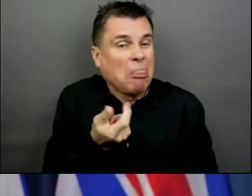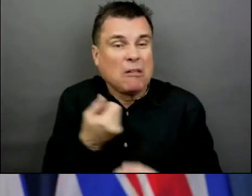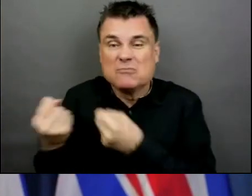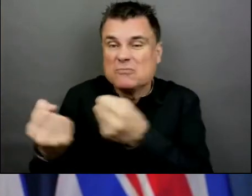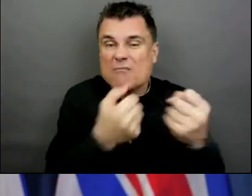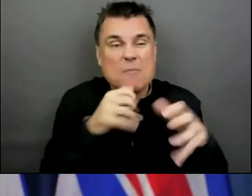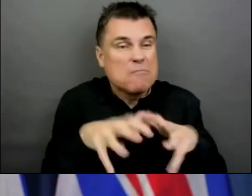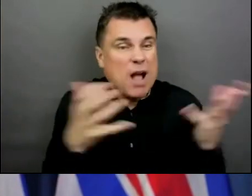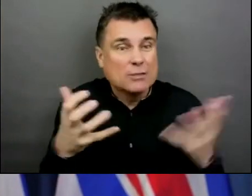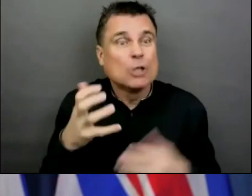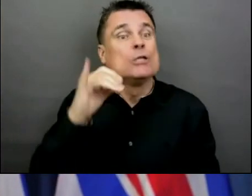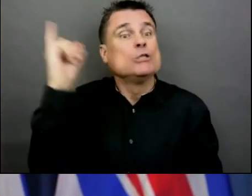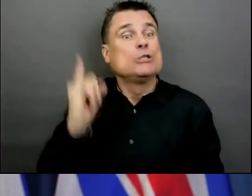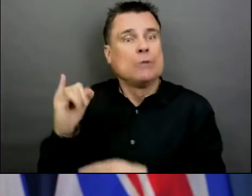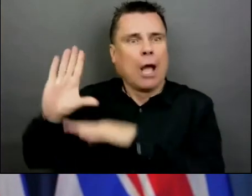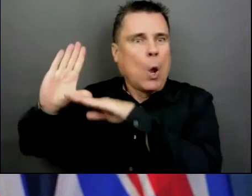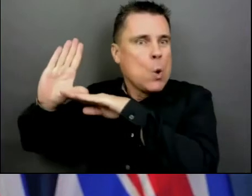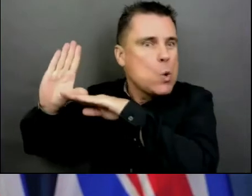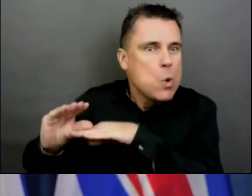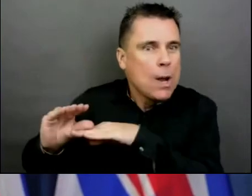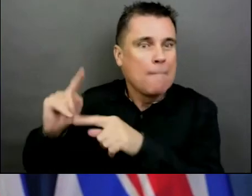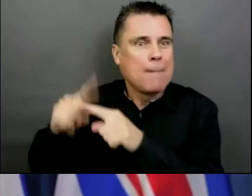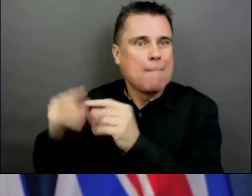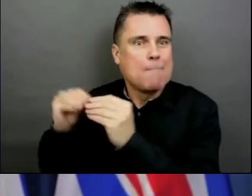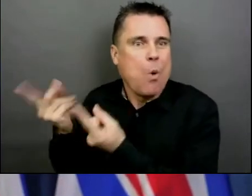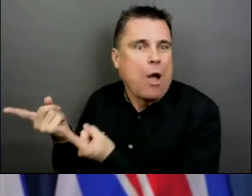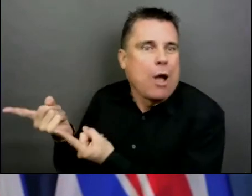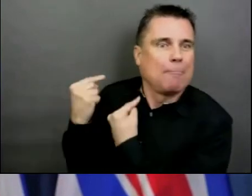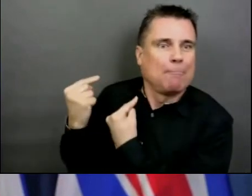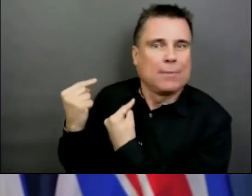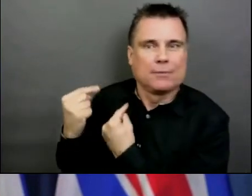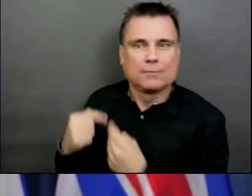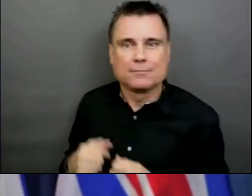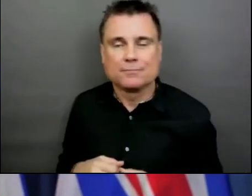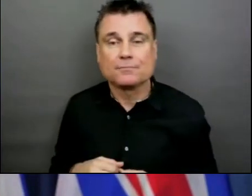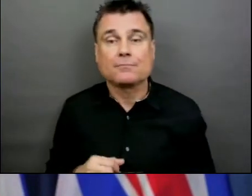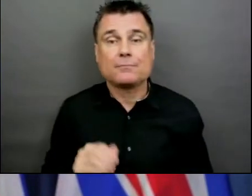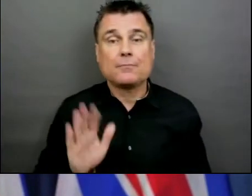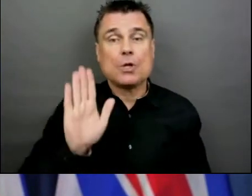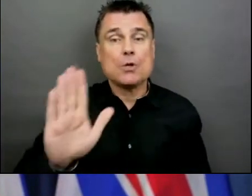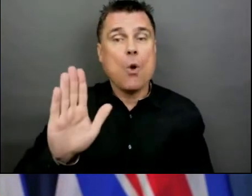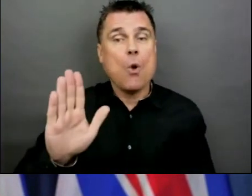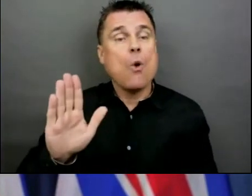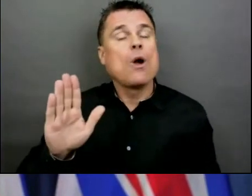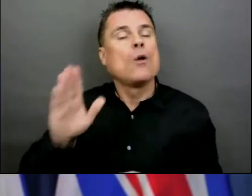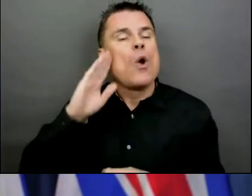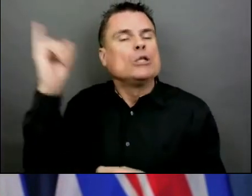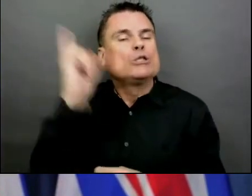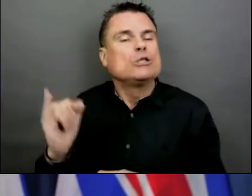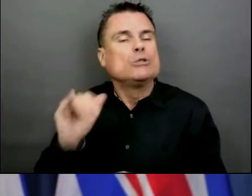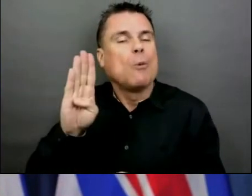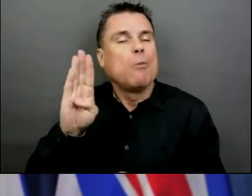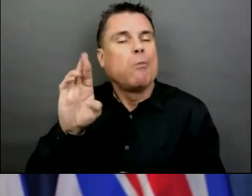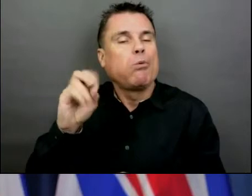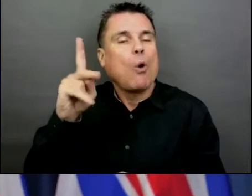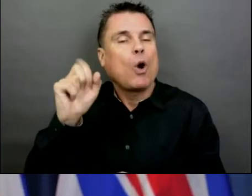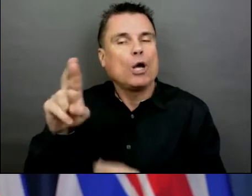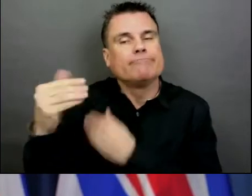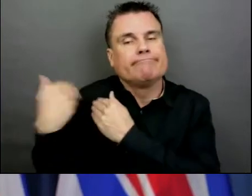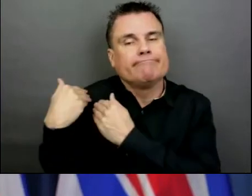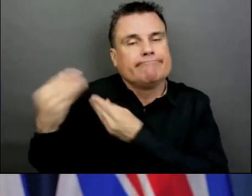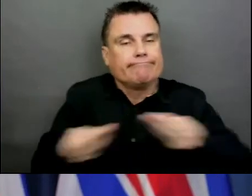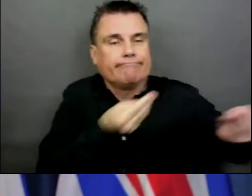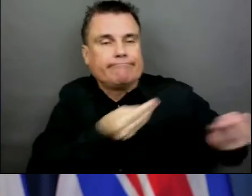discount. Your auto plan broker can walk you through these extra saving options when you renew your auto insurance. In closing, I